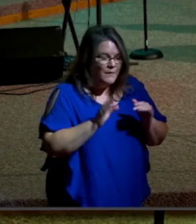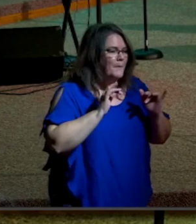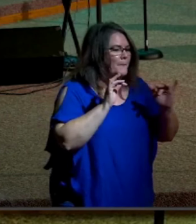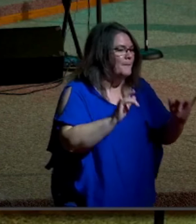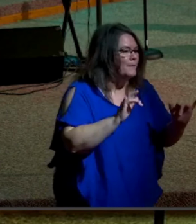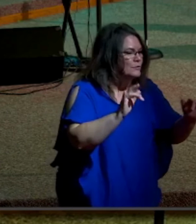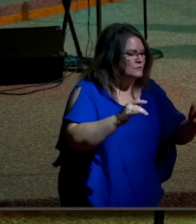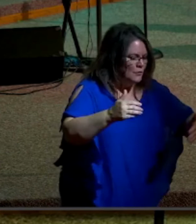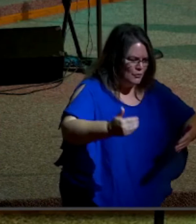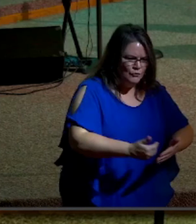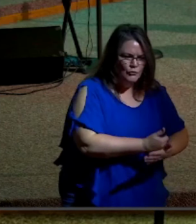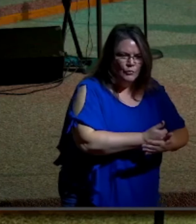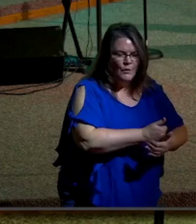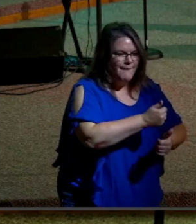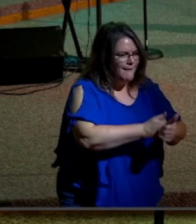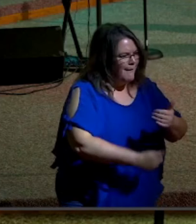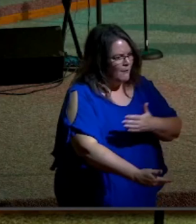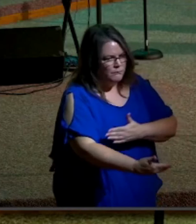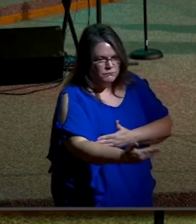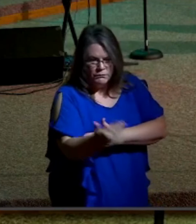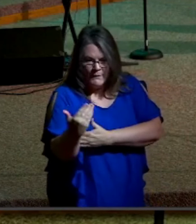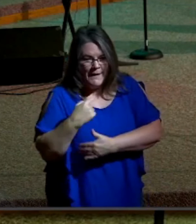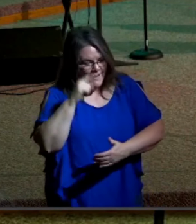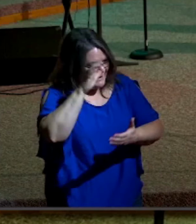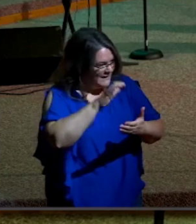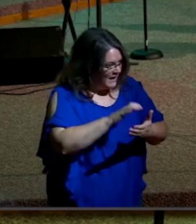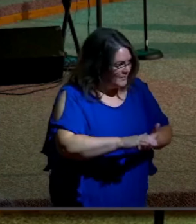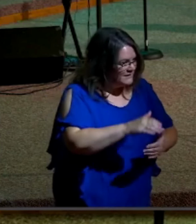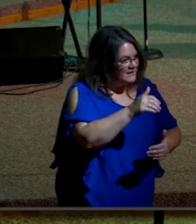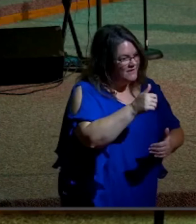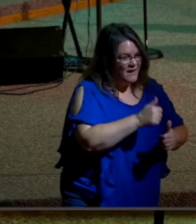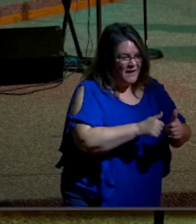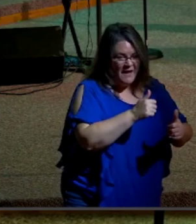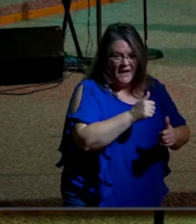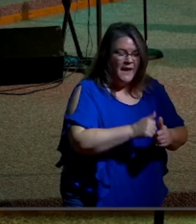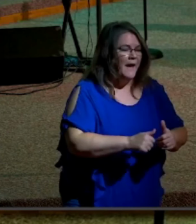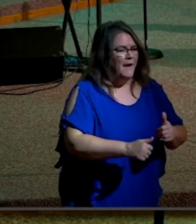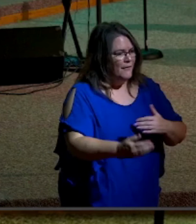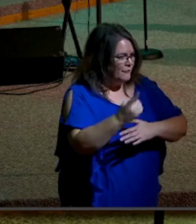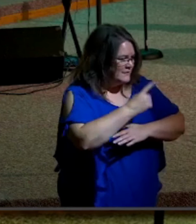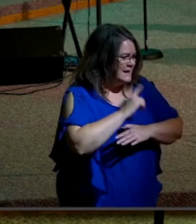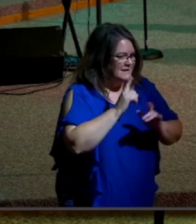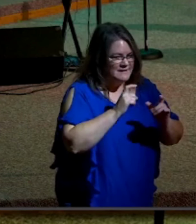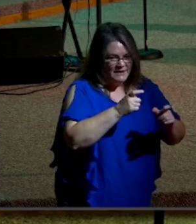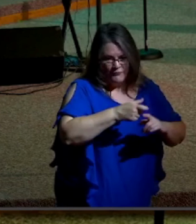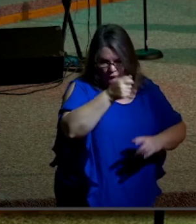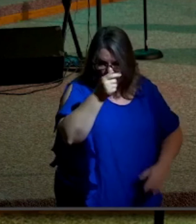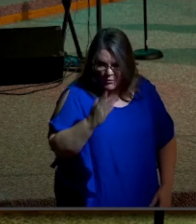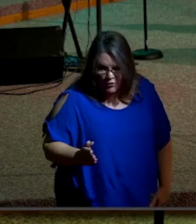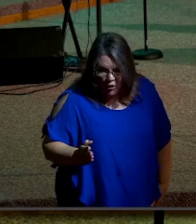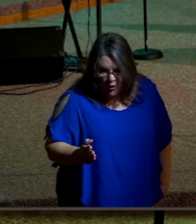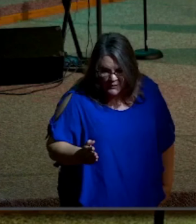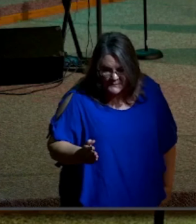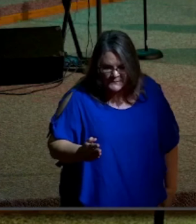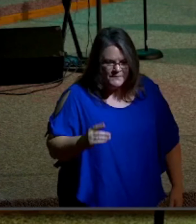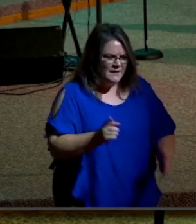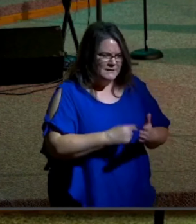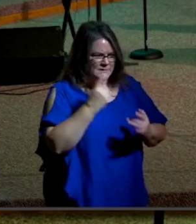new every morning, and I really believe that each day is a gift from God. I mean, sometimes I wonder,